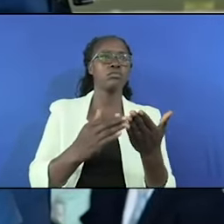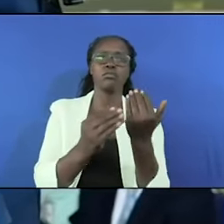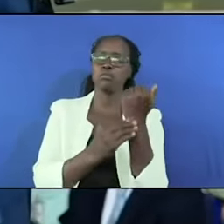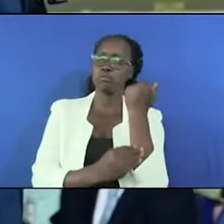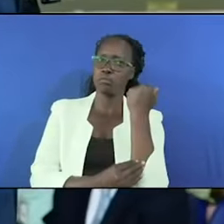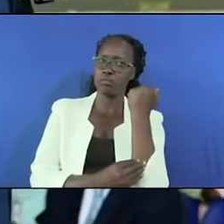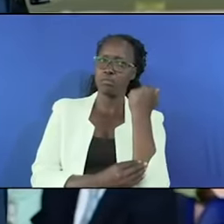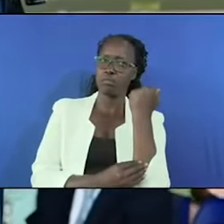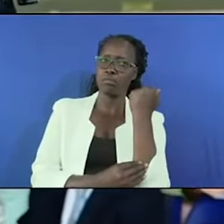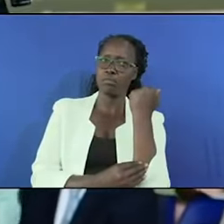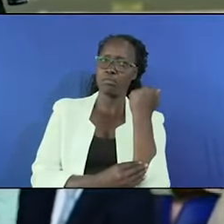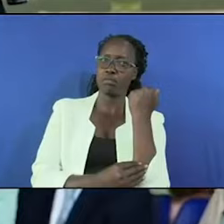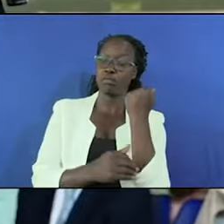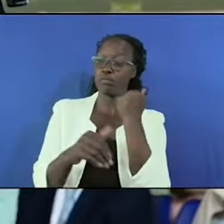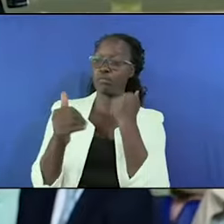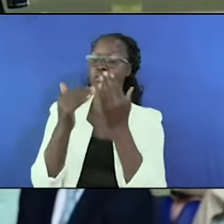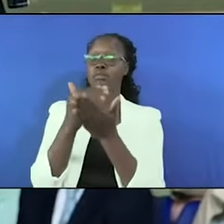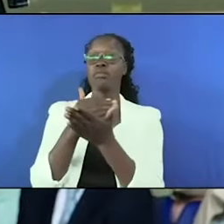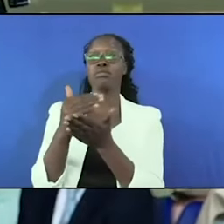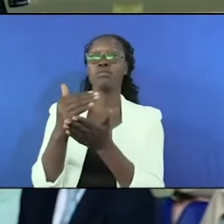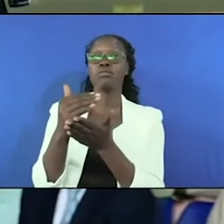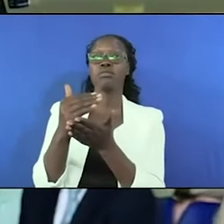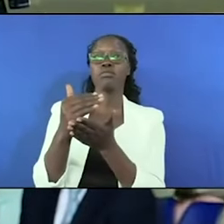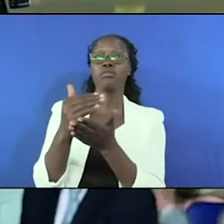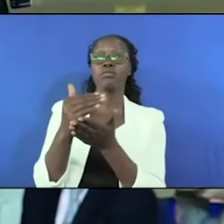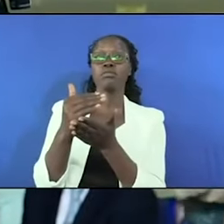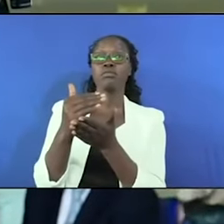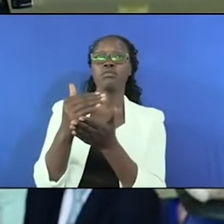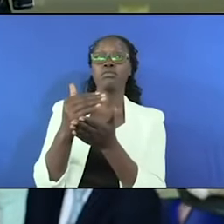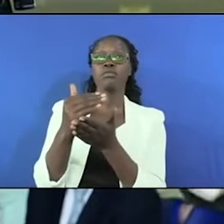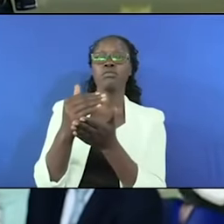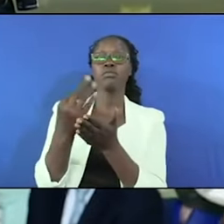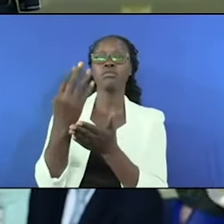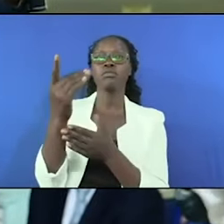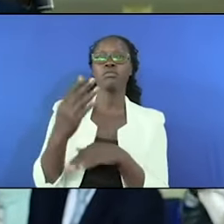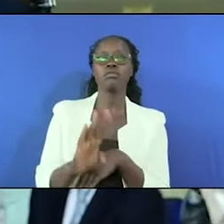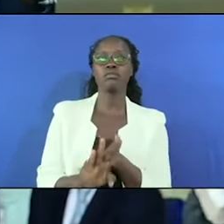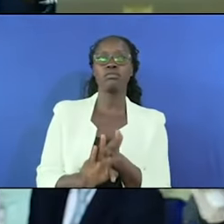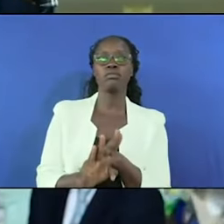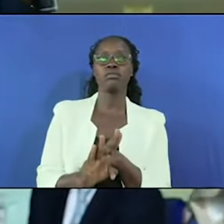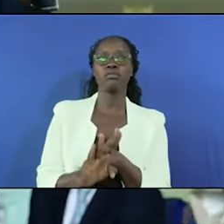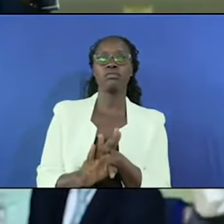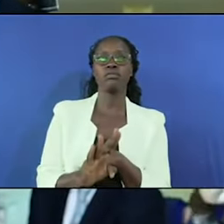the poor, the other half, four times, isn't it?